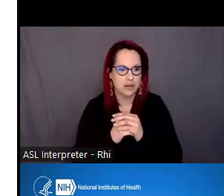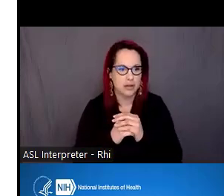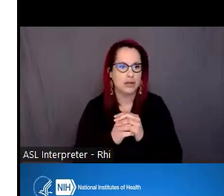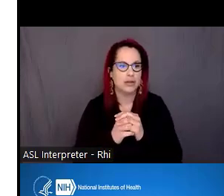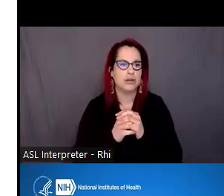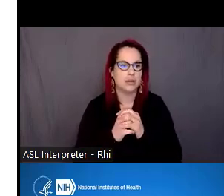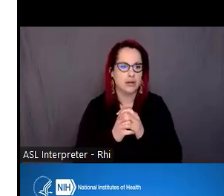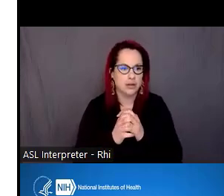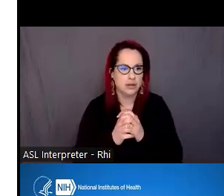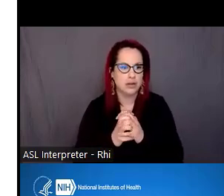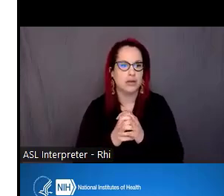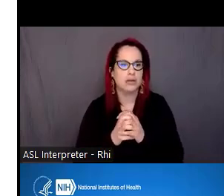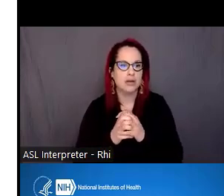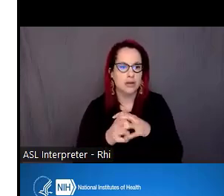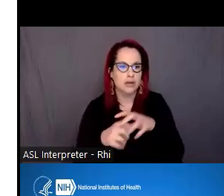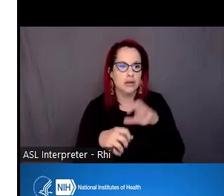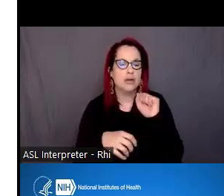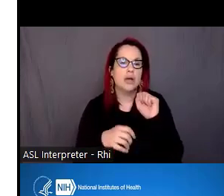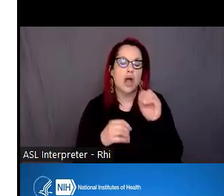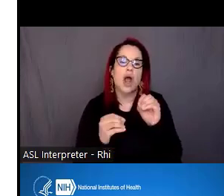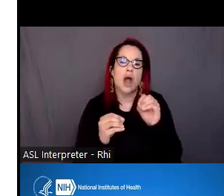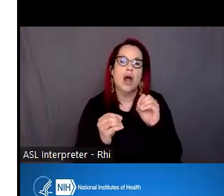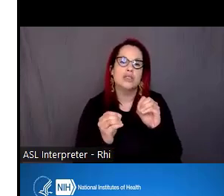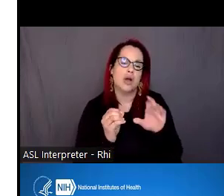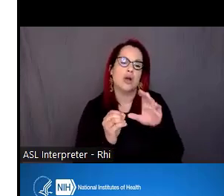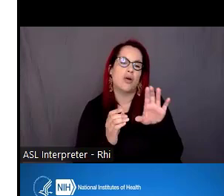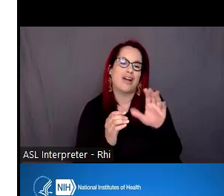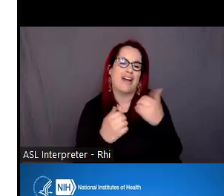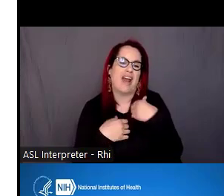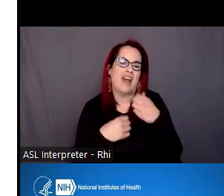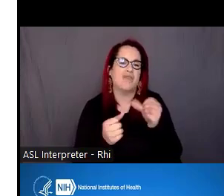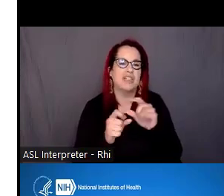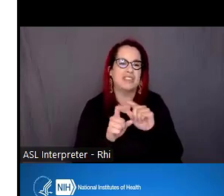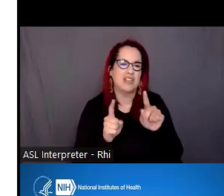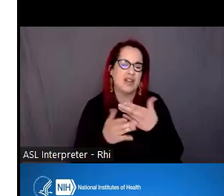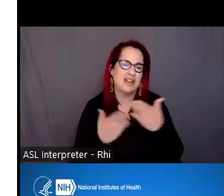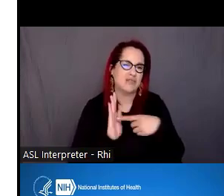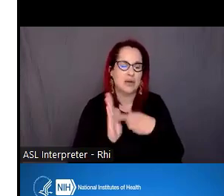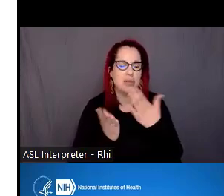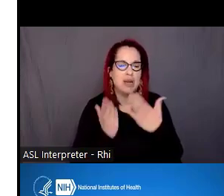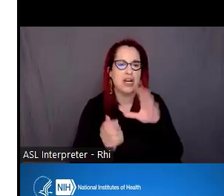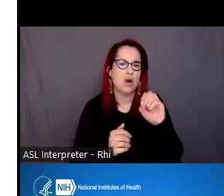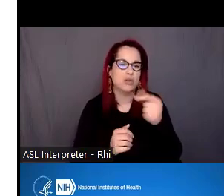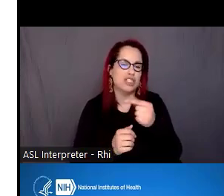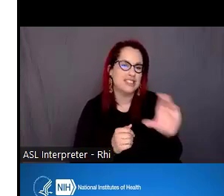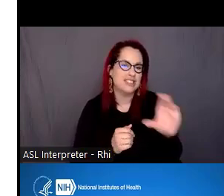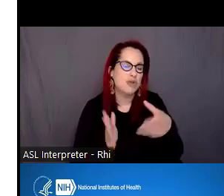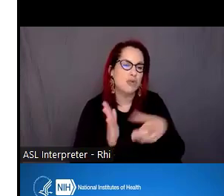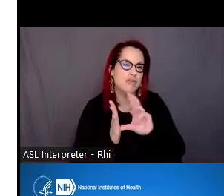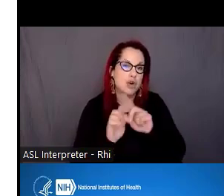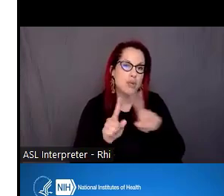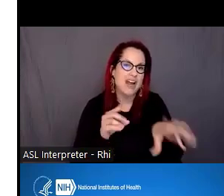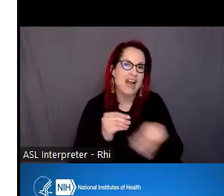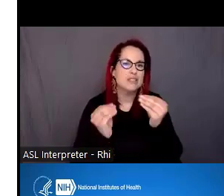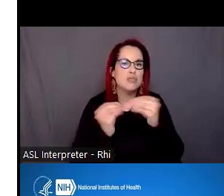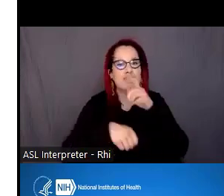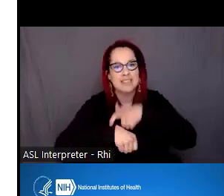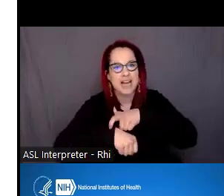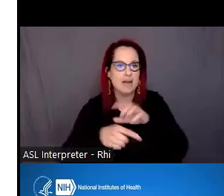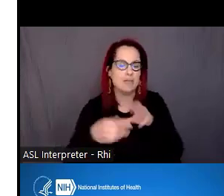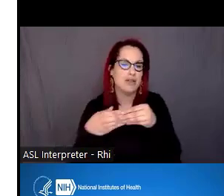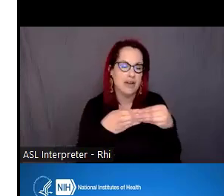need OGC review, that always adds onto the time in the guide. Whether you will be